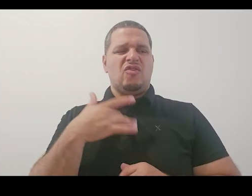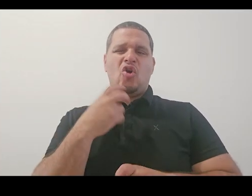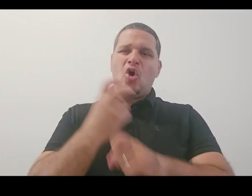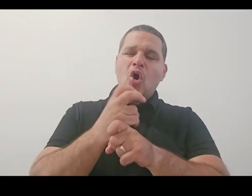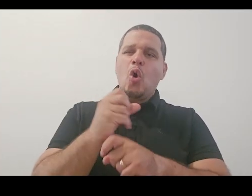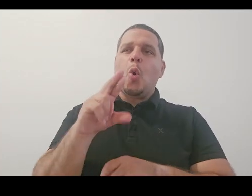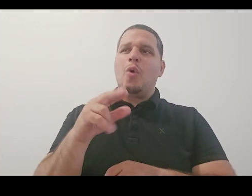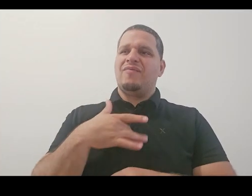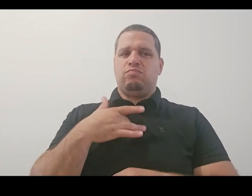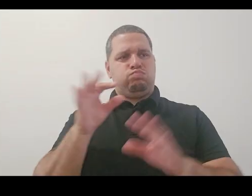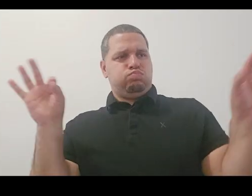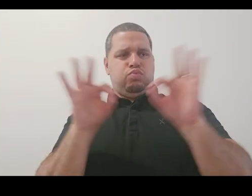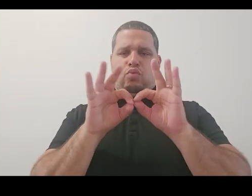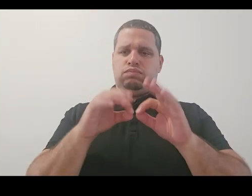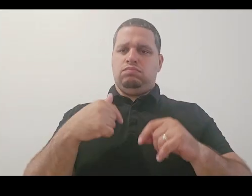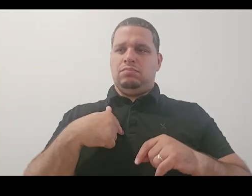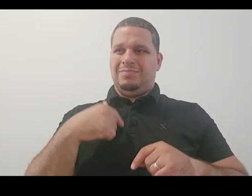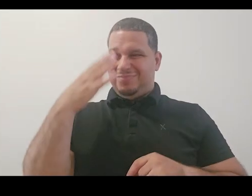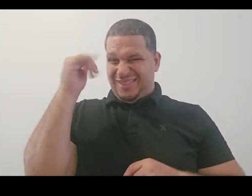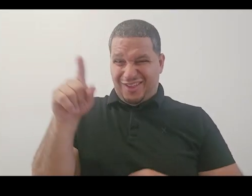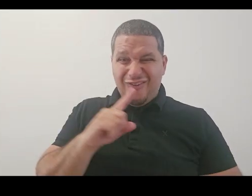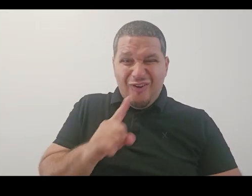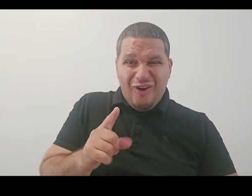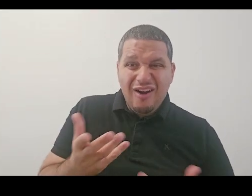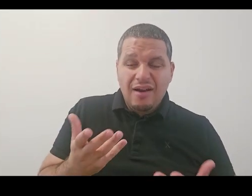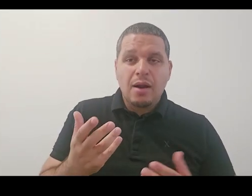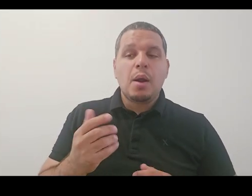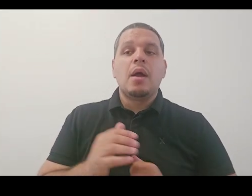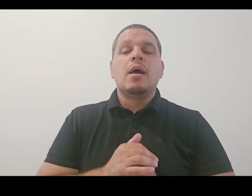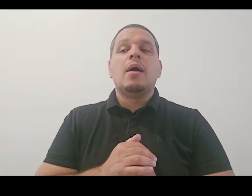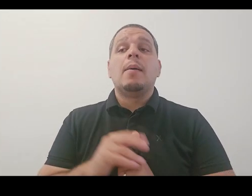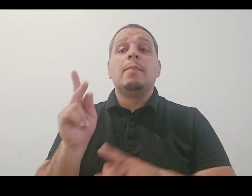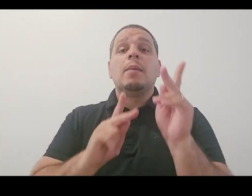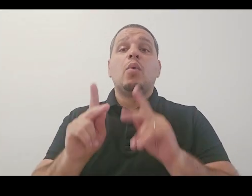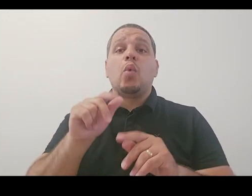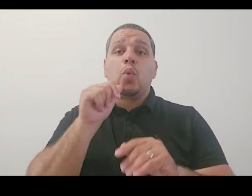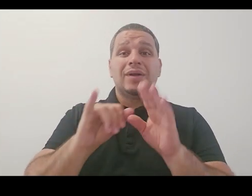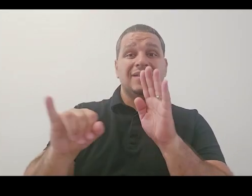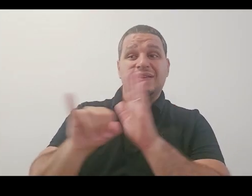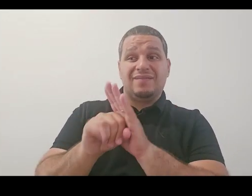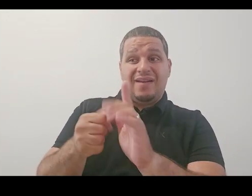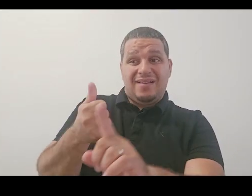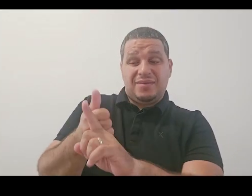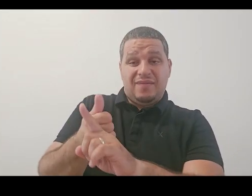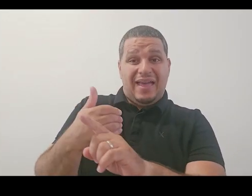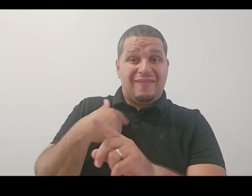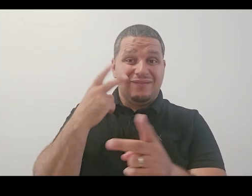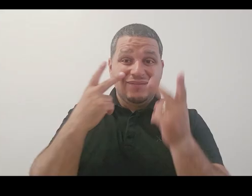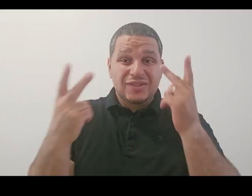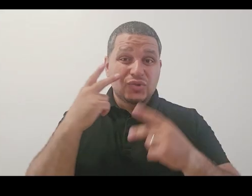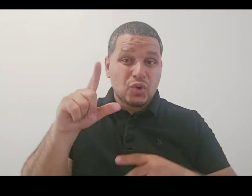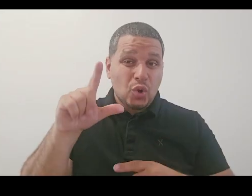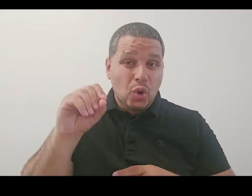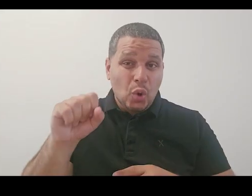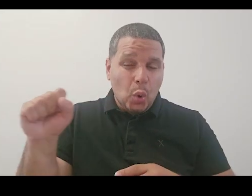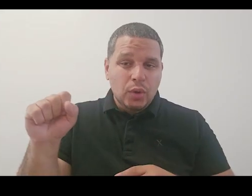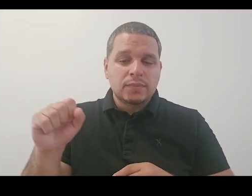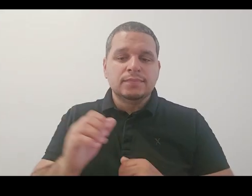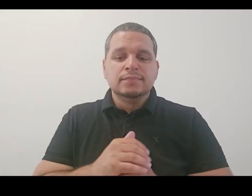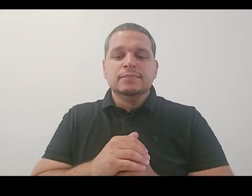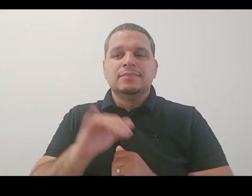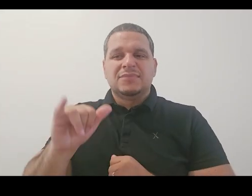hard won and they feel very important because they are. And then among people who would identify as having vision loss,